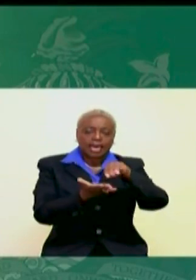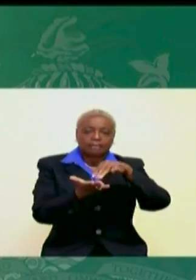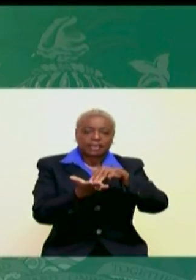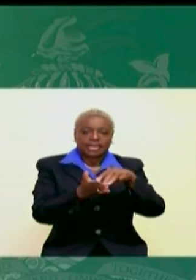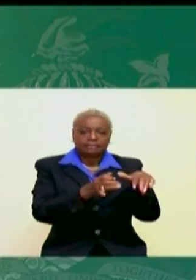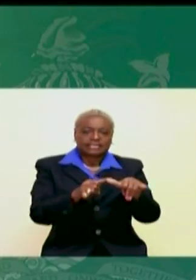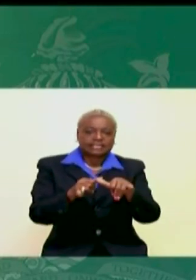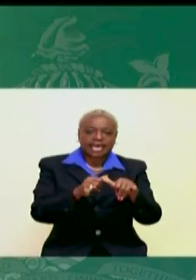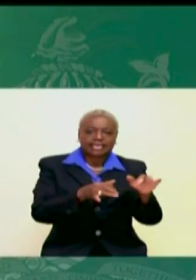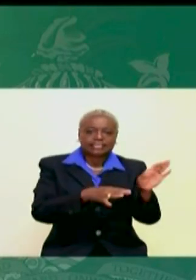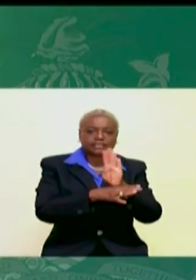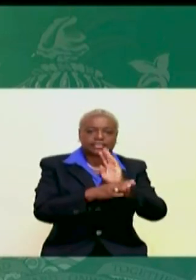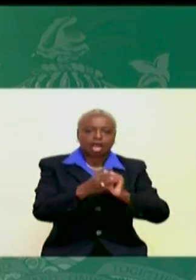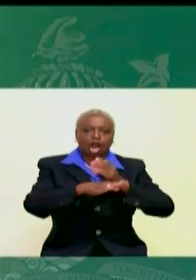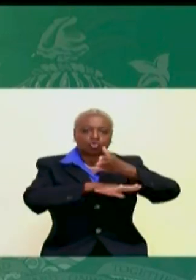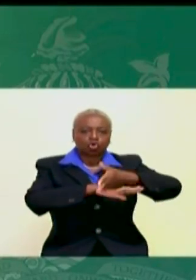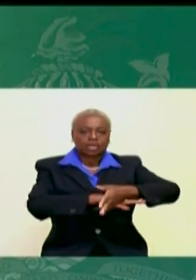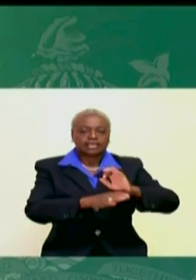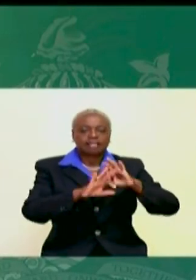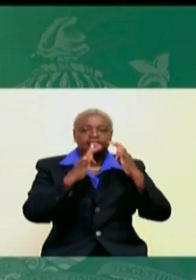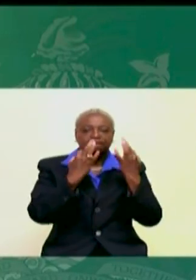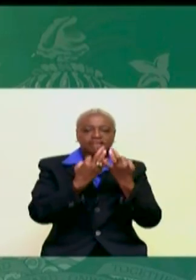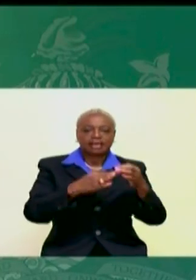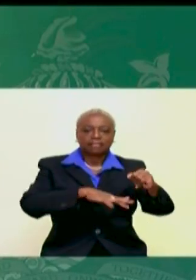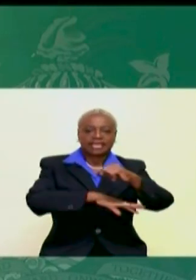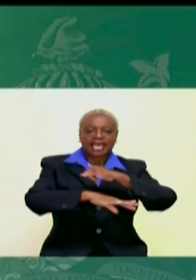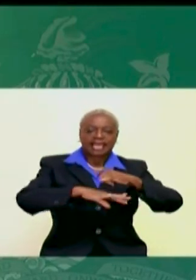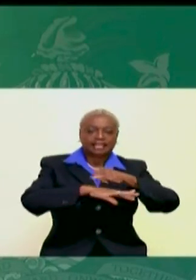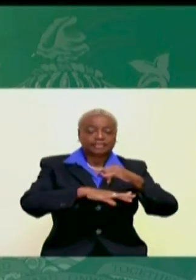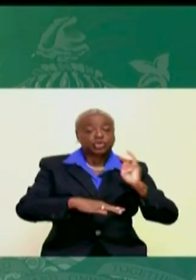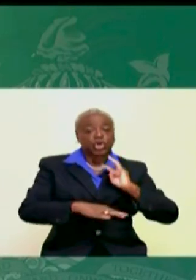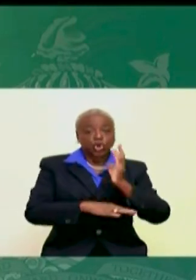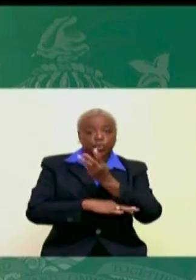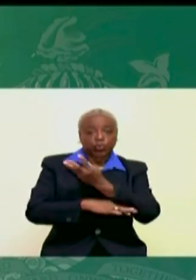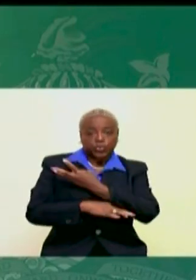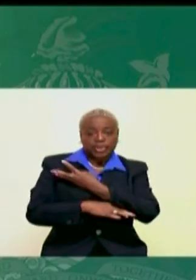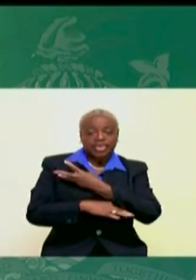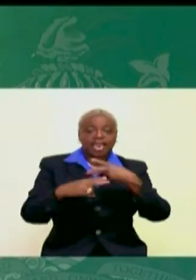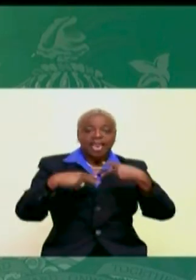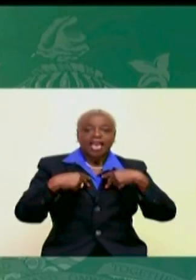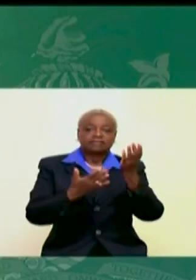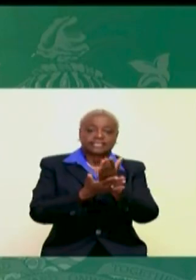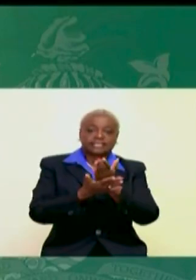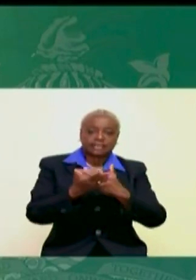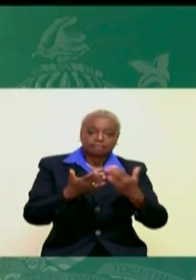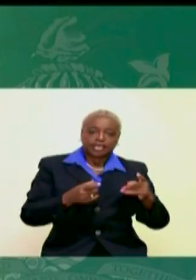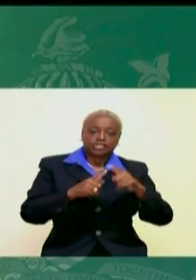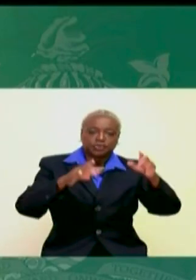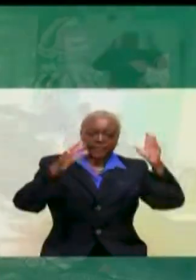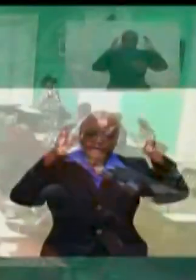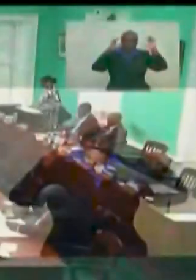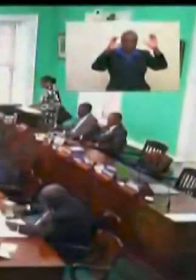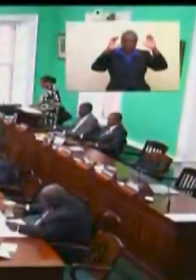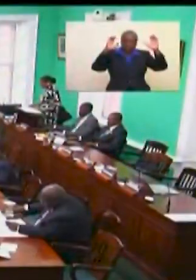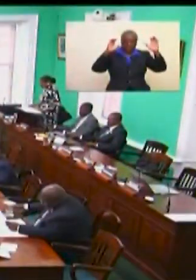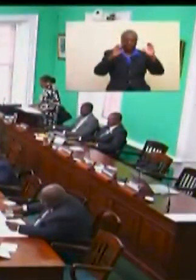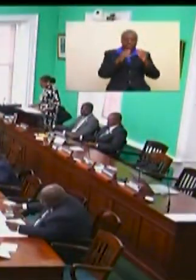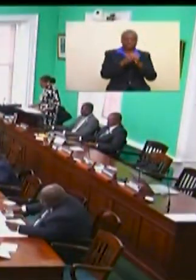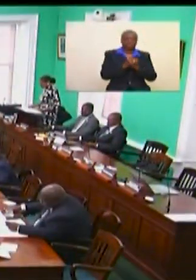across the Family Islands. We indeed, Madam Speaker, have something to celebrate.